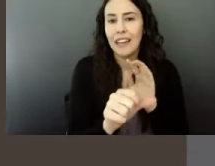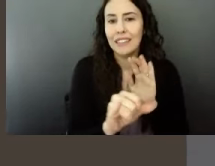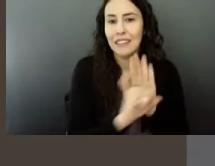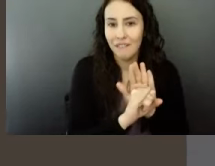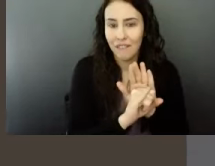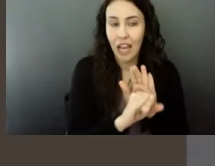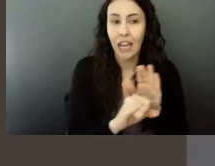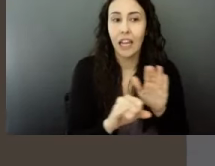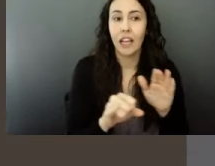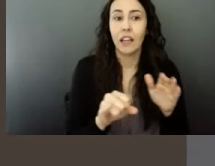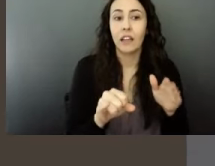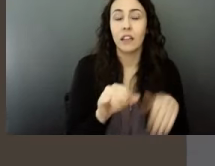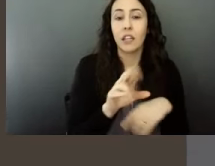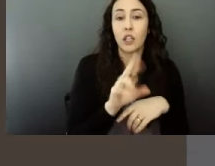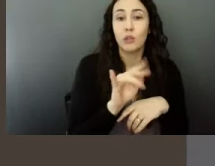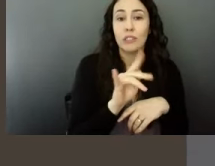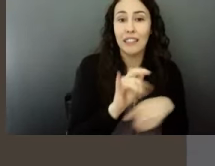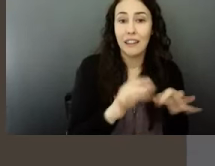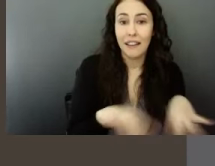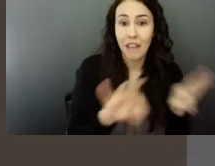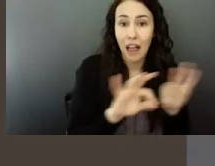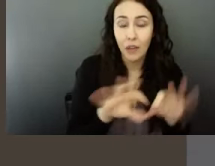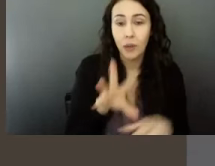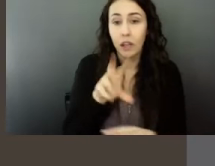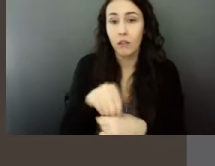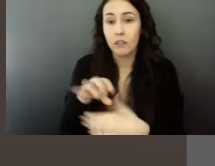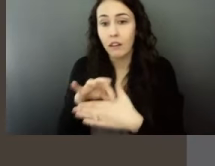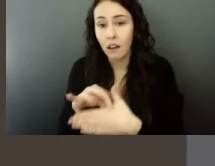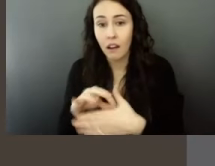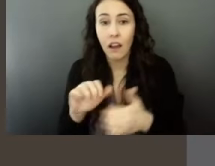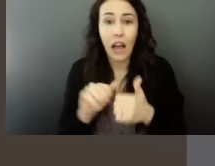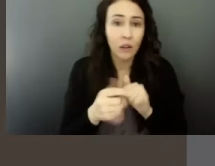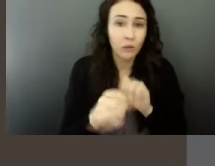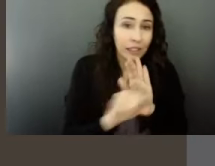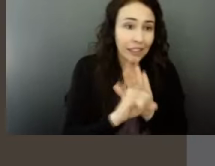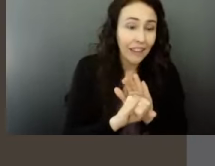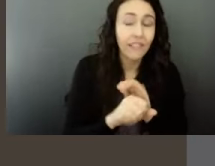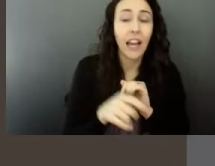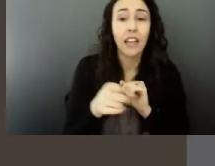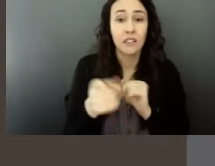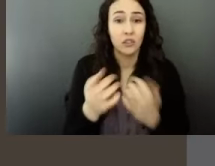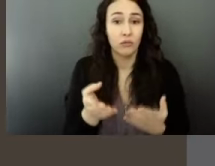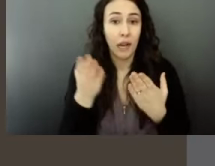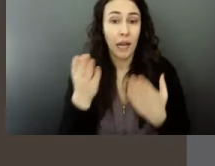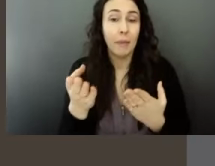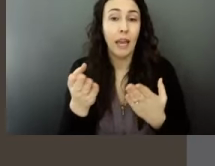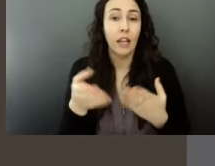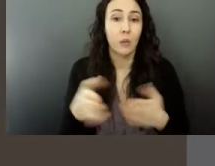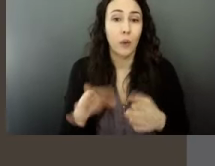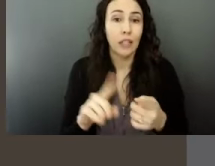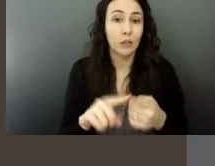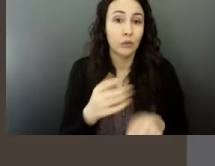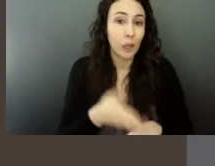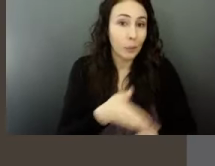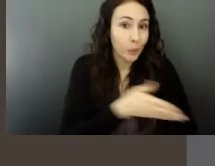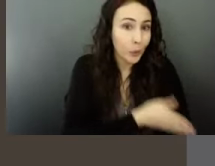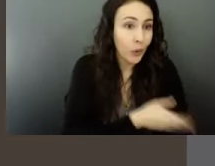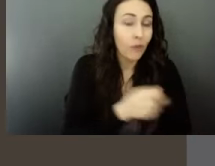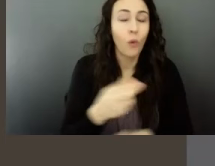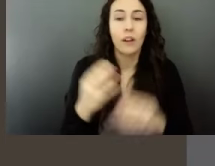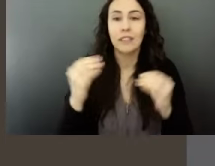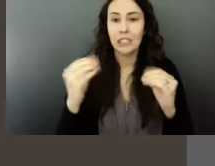assignment, and how perhaps did you recommend ways to improve it or things that the instructor could do in the class as a